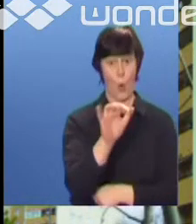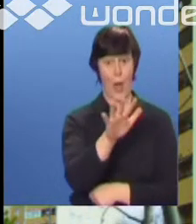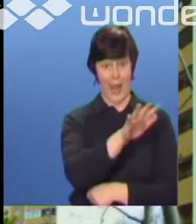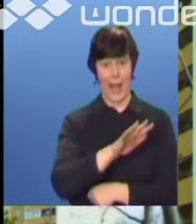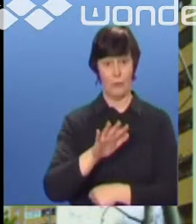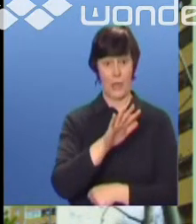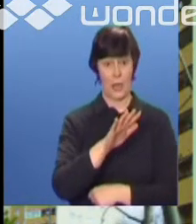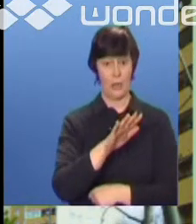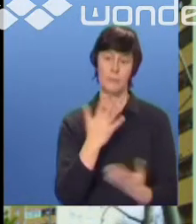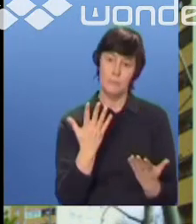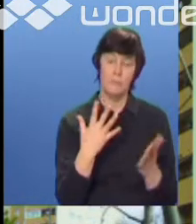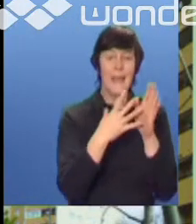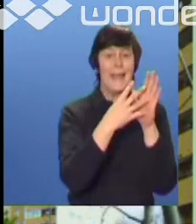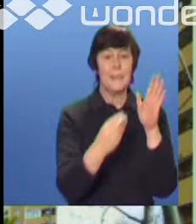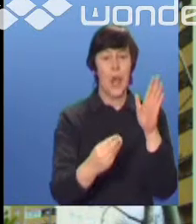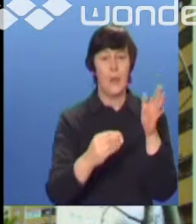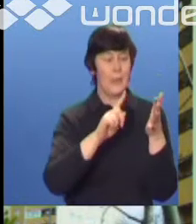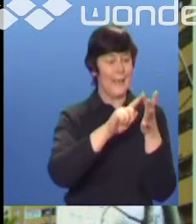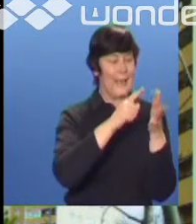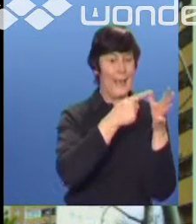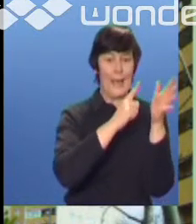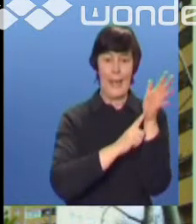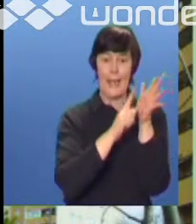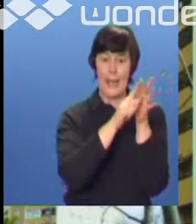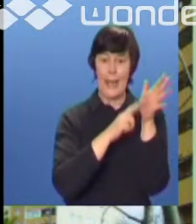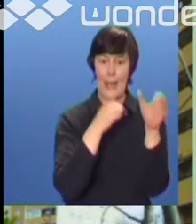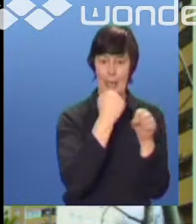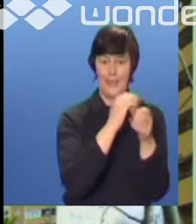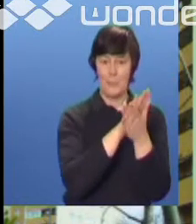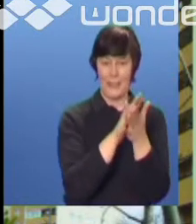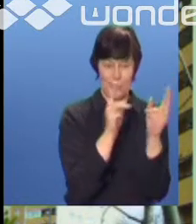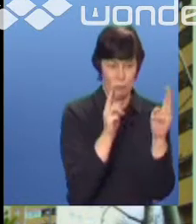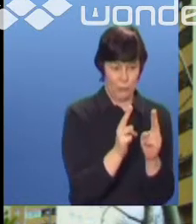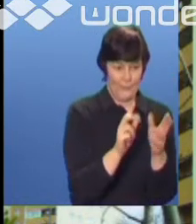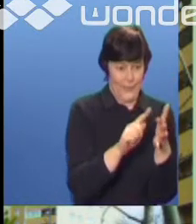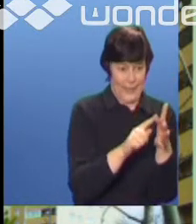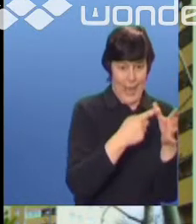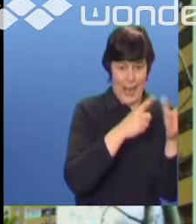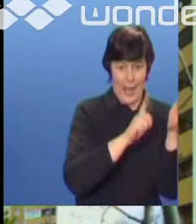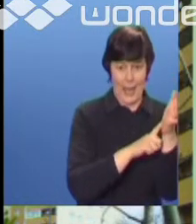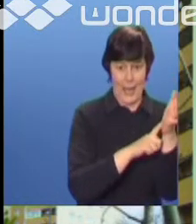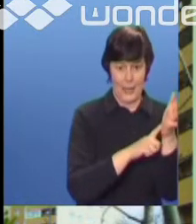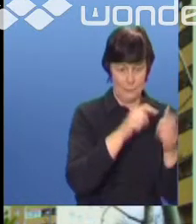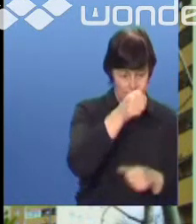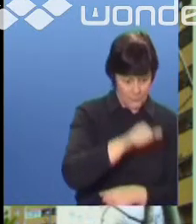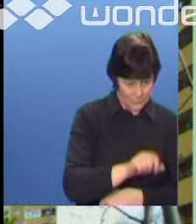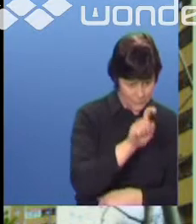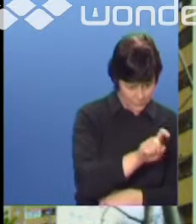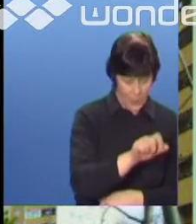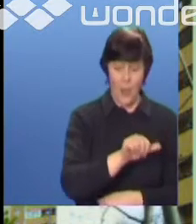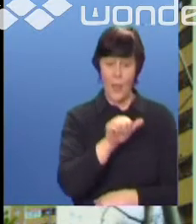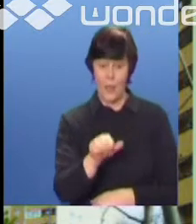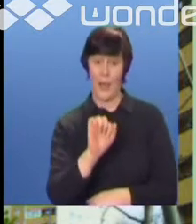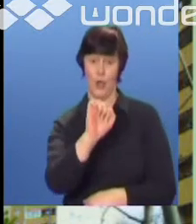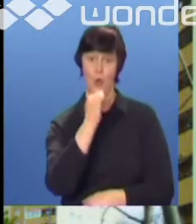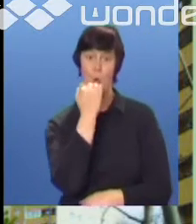appropriate abbreviation for your borough. In this case, it will be for Ealing, so we'll select EAL. Then we need to